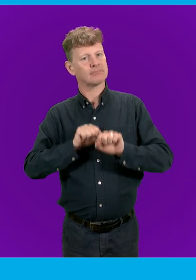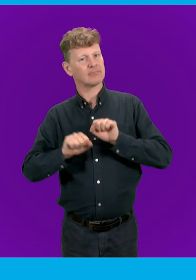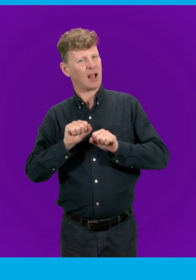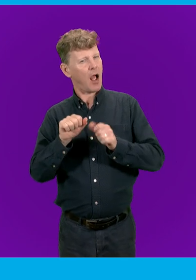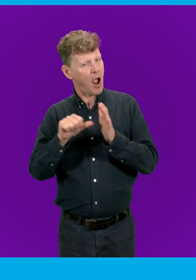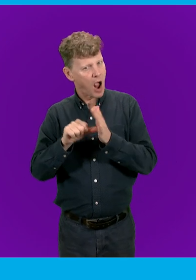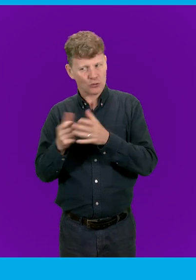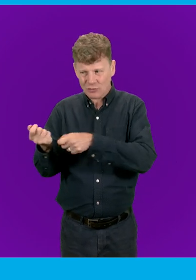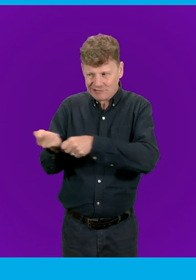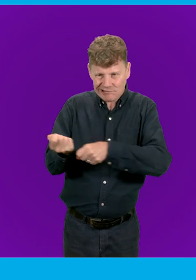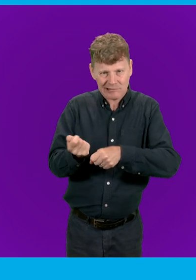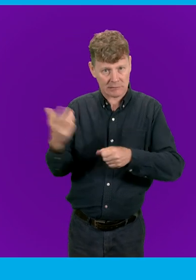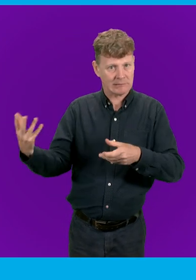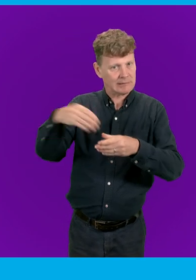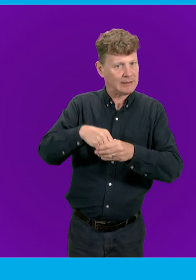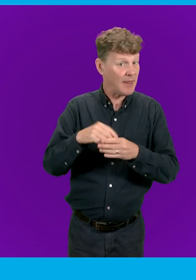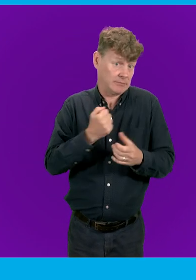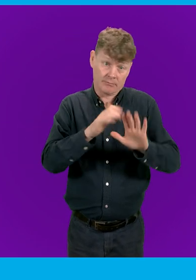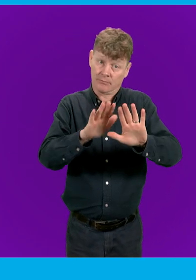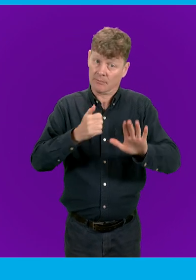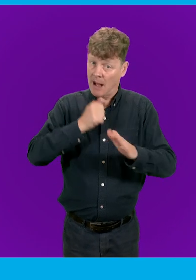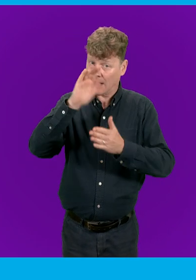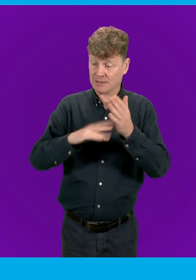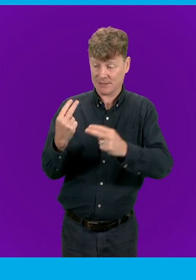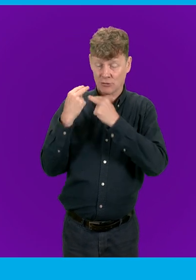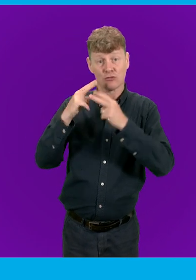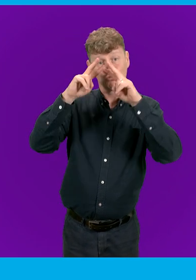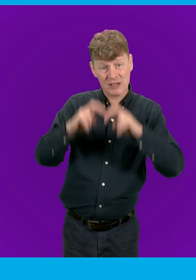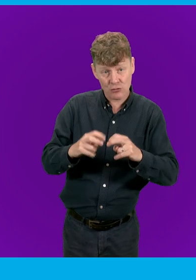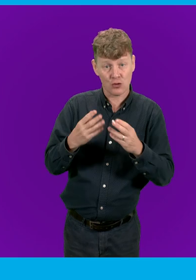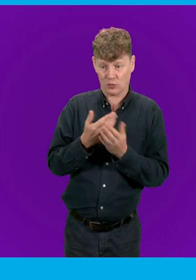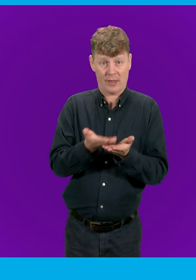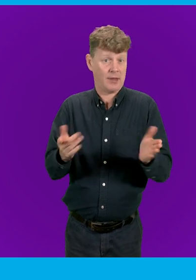come forward, is my experience of doing research with young people.